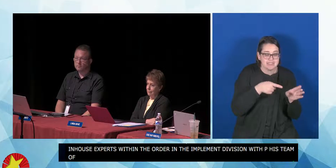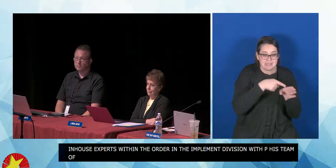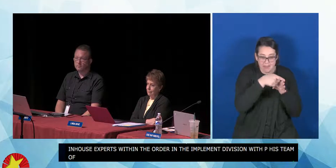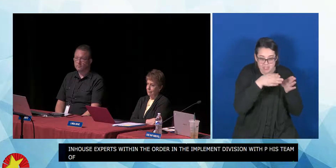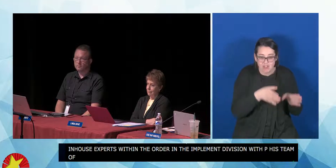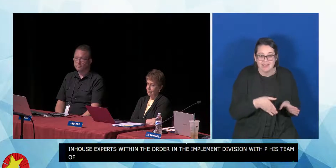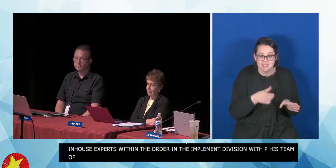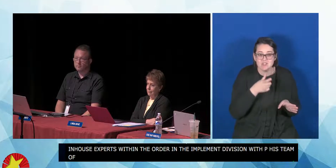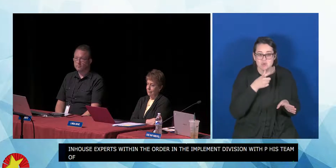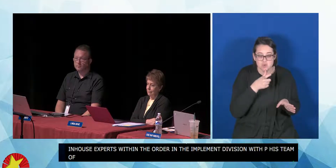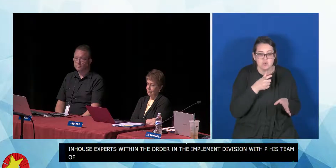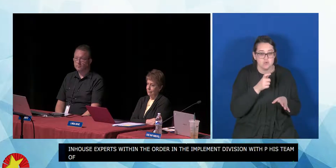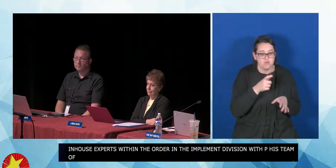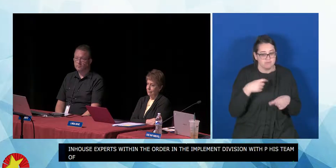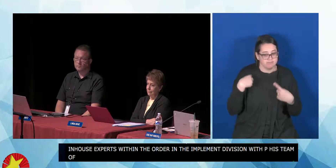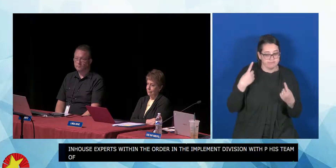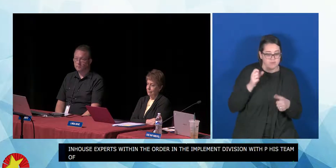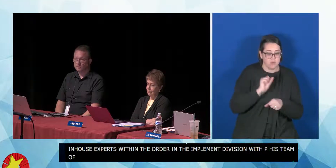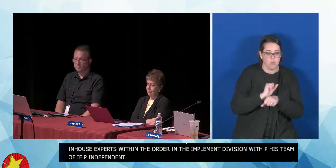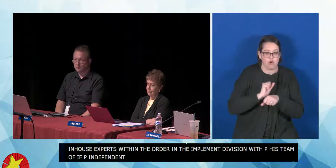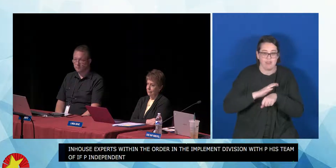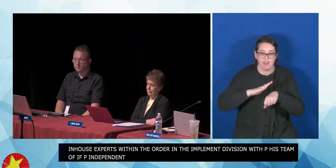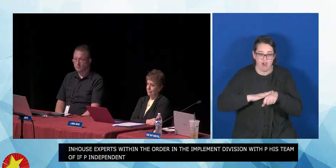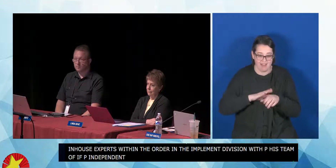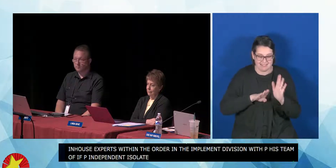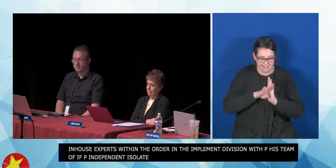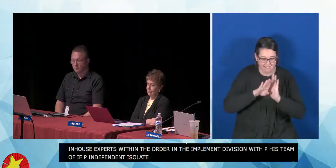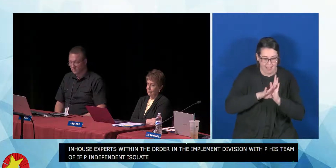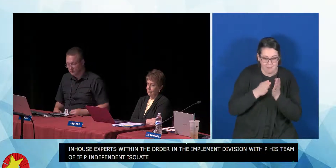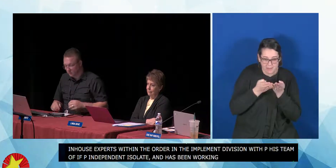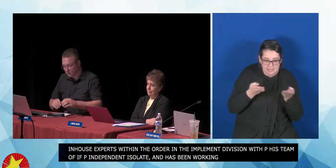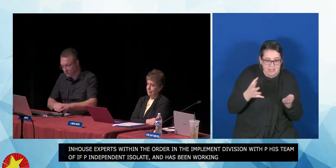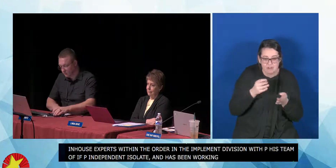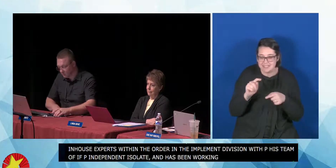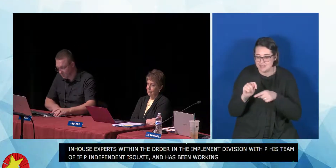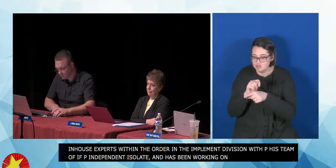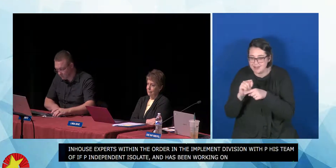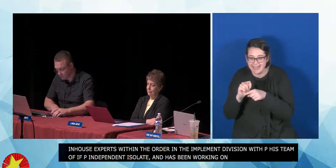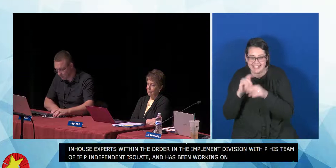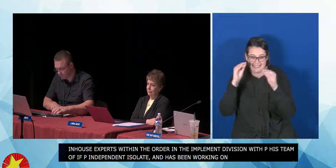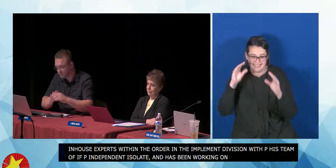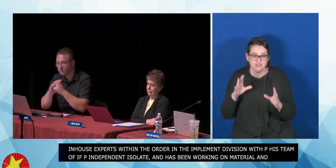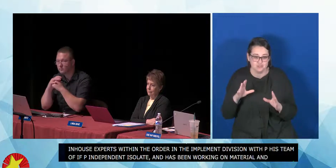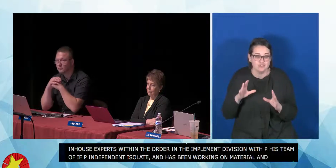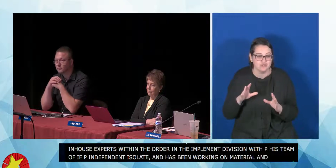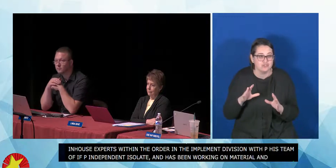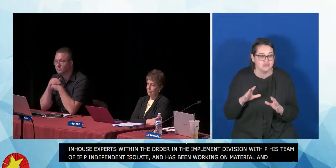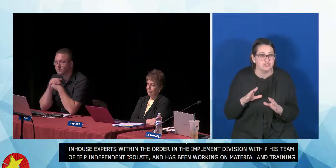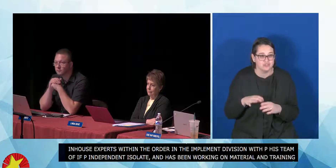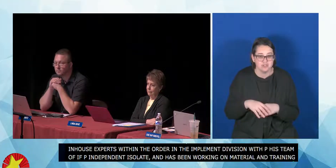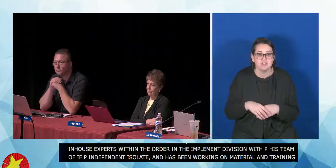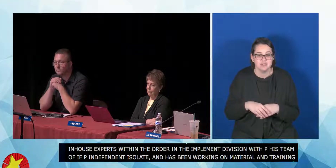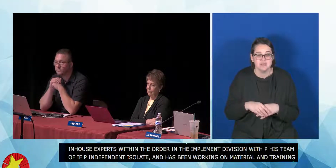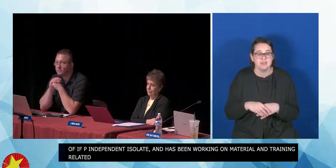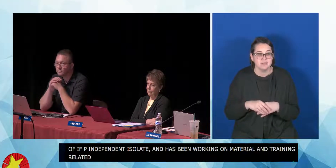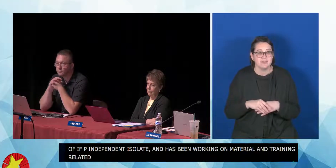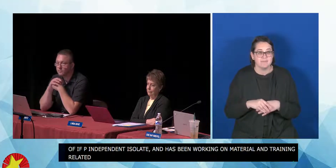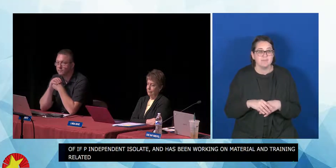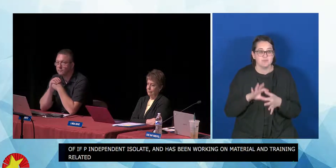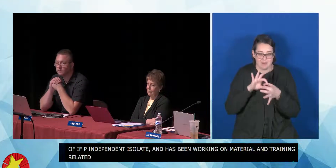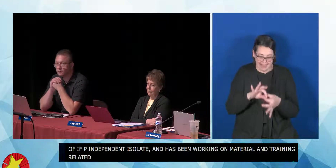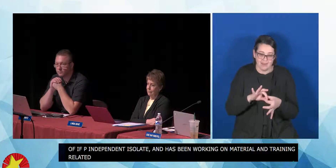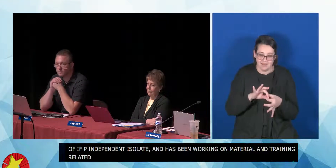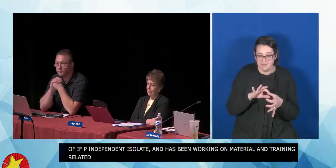that have been working on developing materials and training related to BGC, the